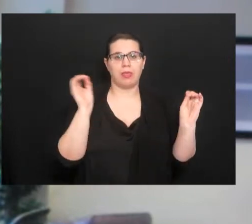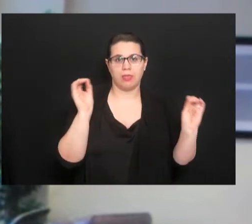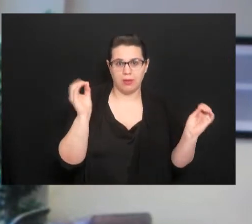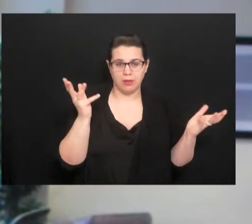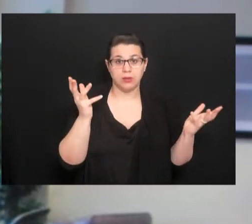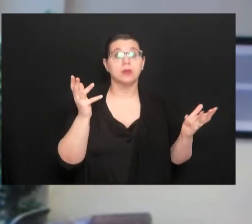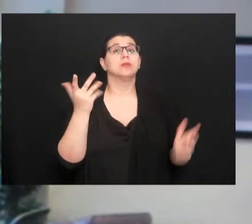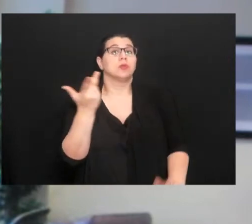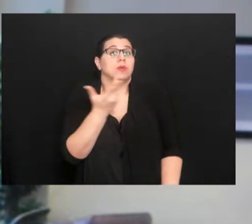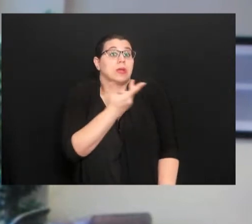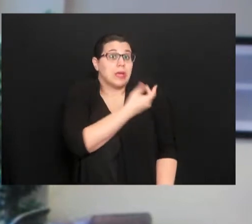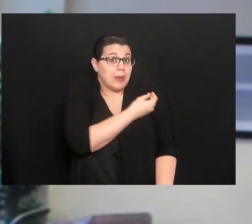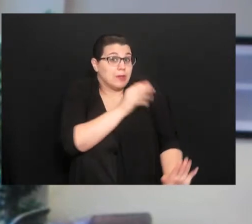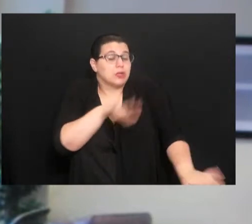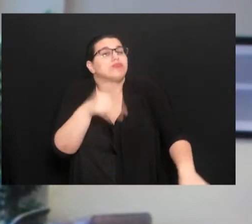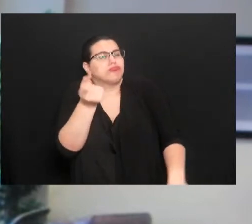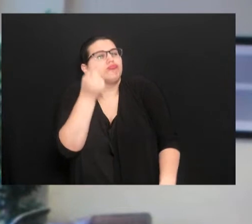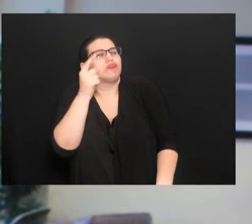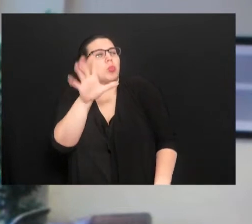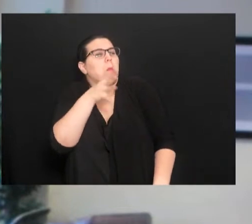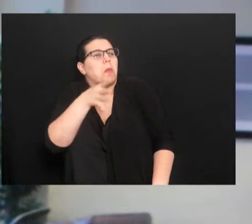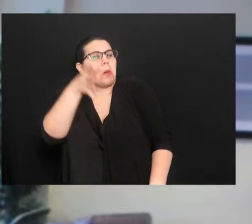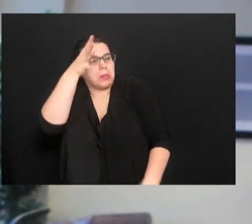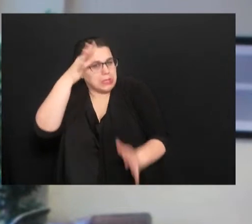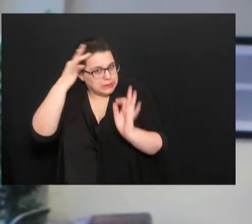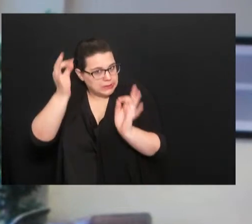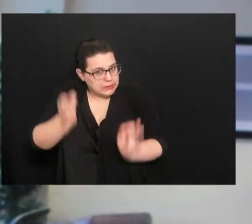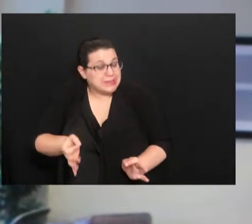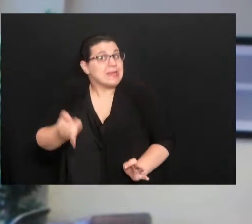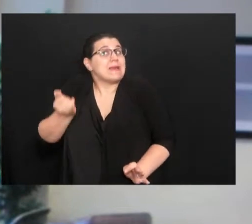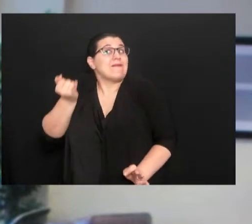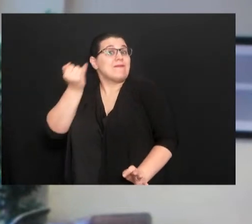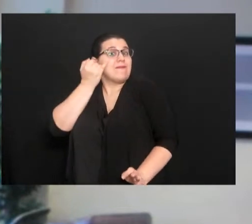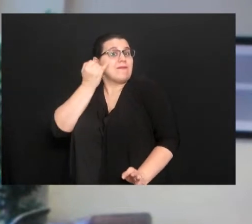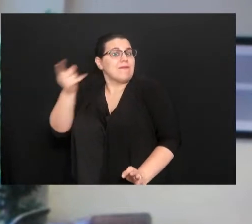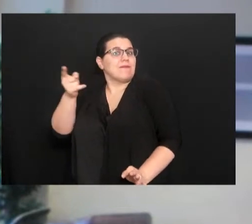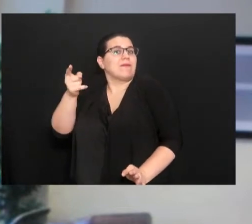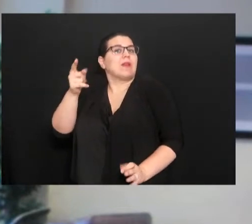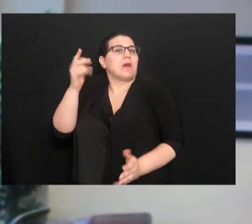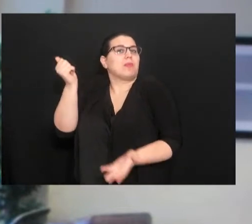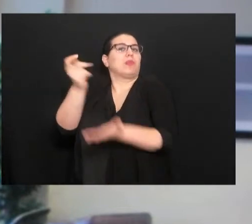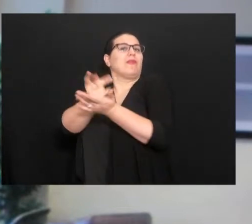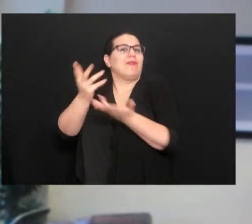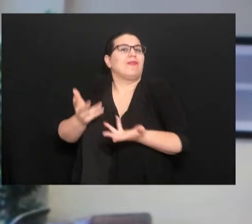is a parent's decision, if this is approved for authorization, it would be just the